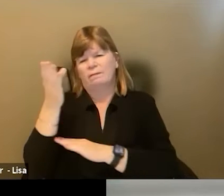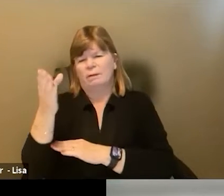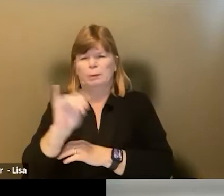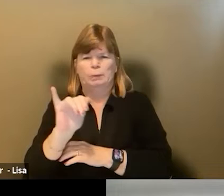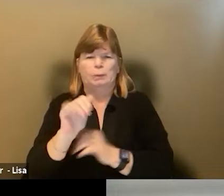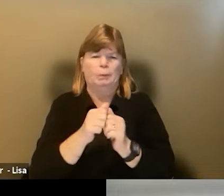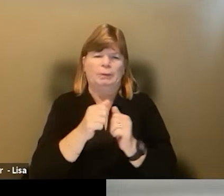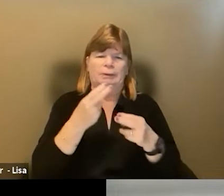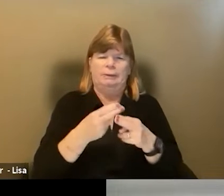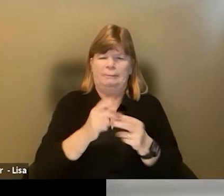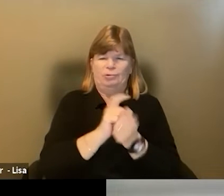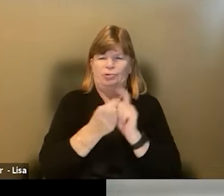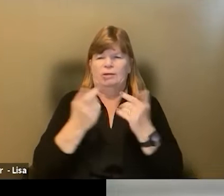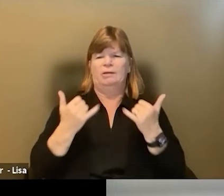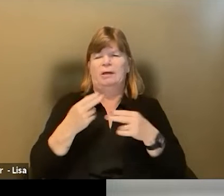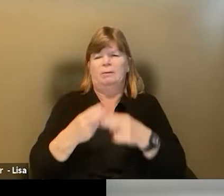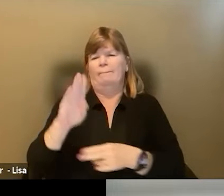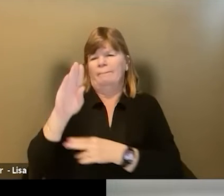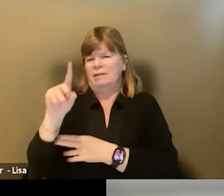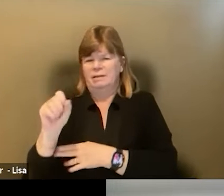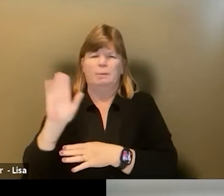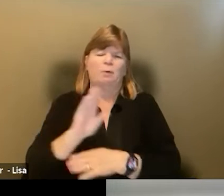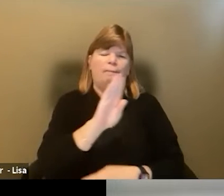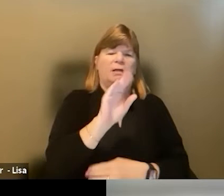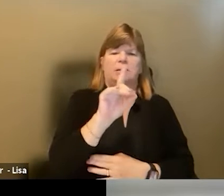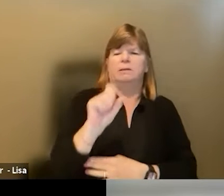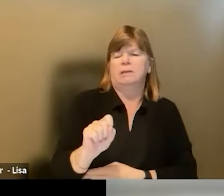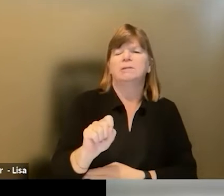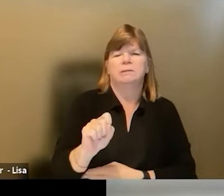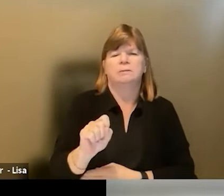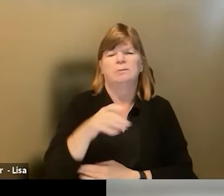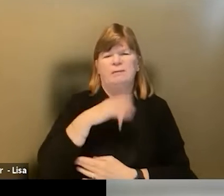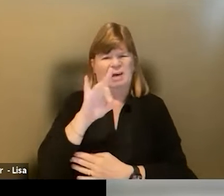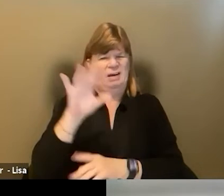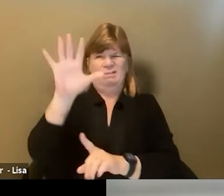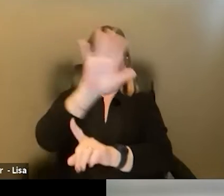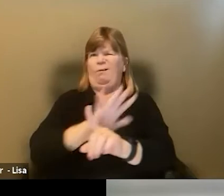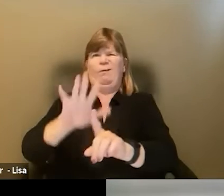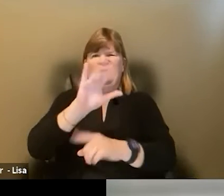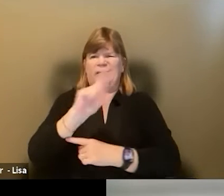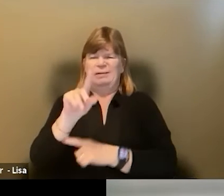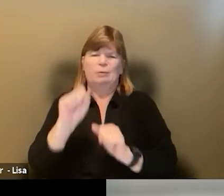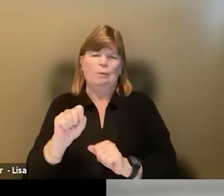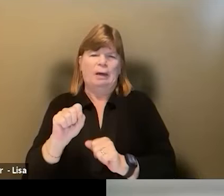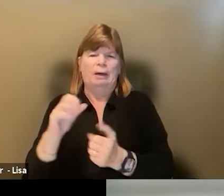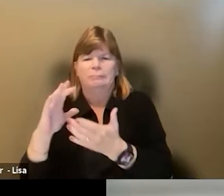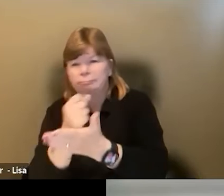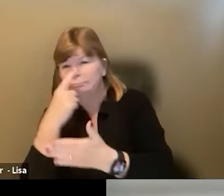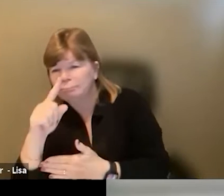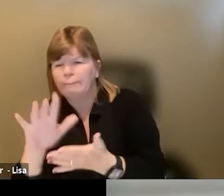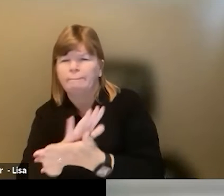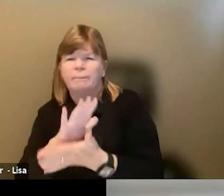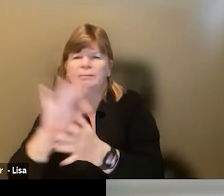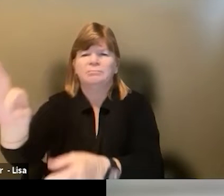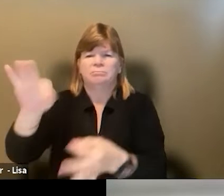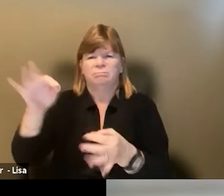name change recently. Just want to call attention to that. And there are 8 of those throughout the state where you could access paper copies of